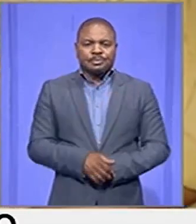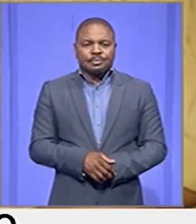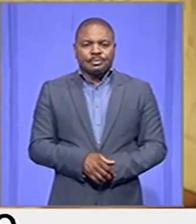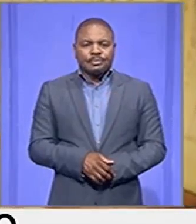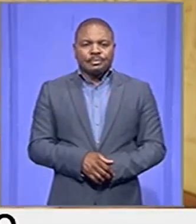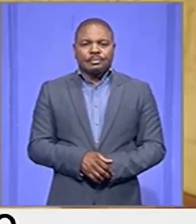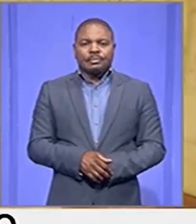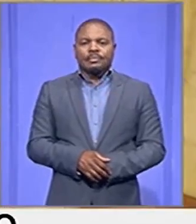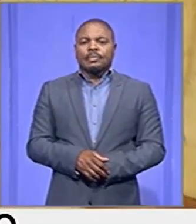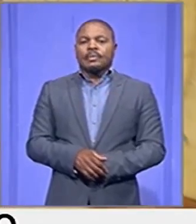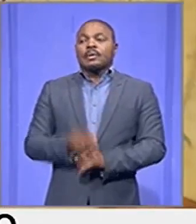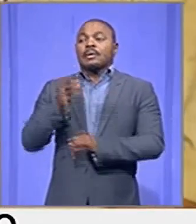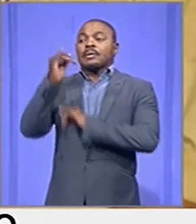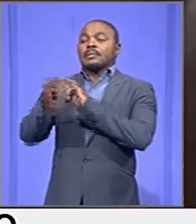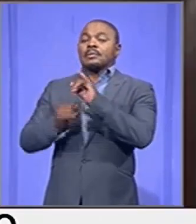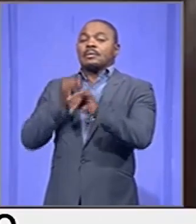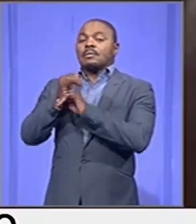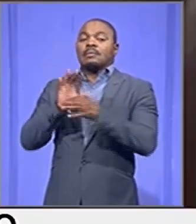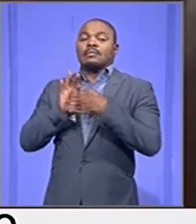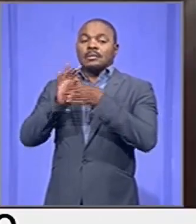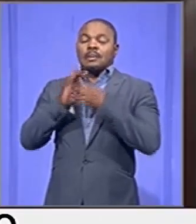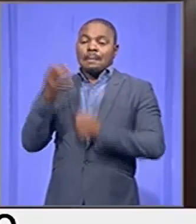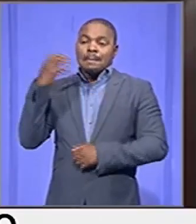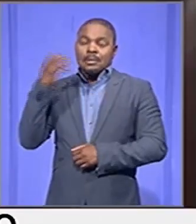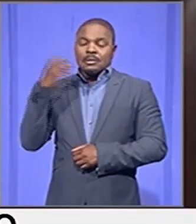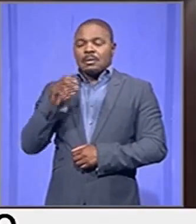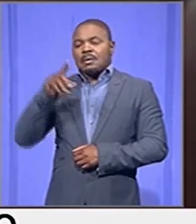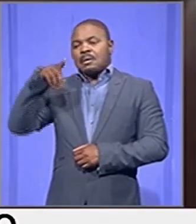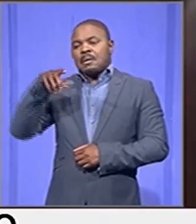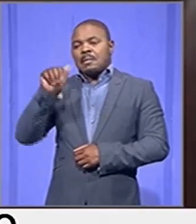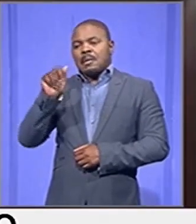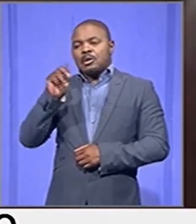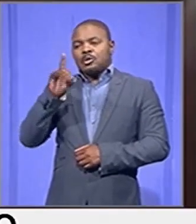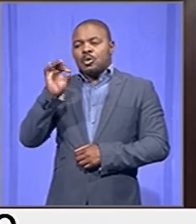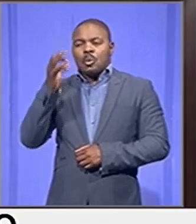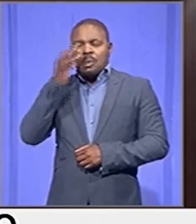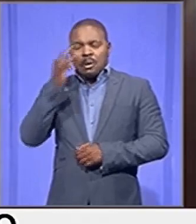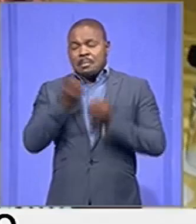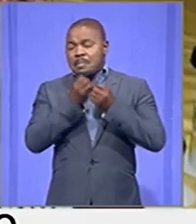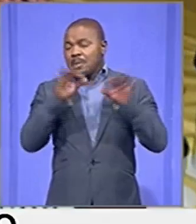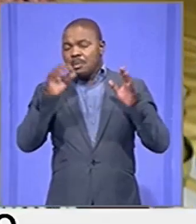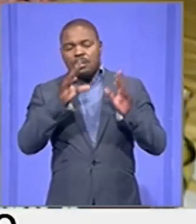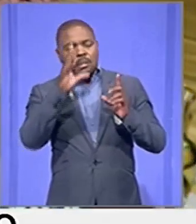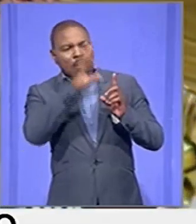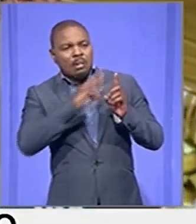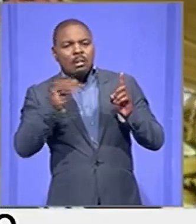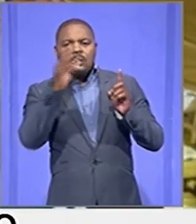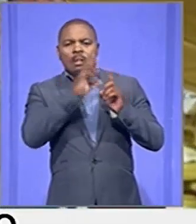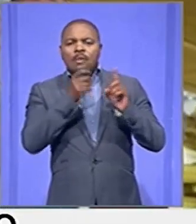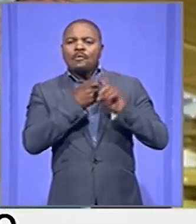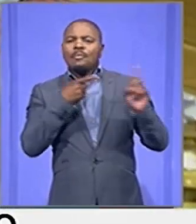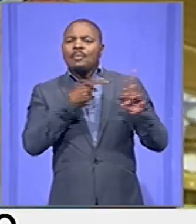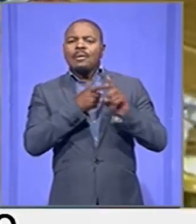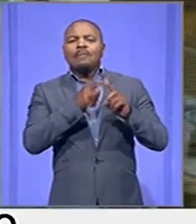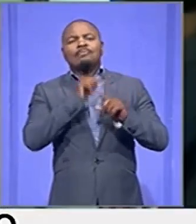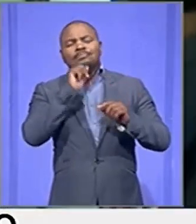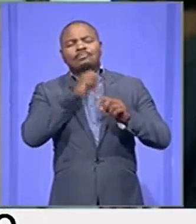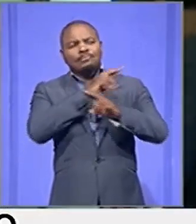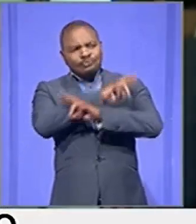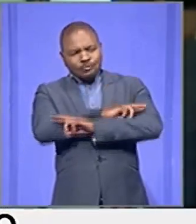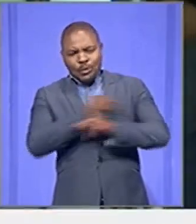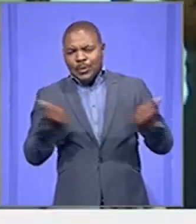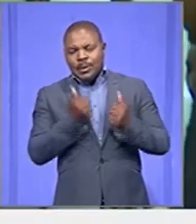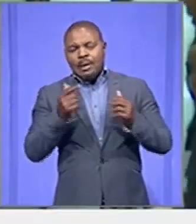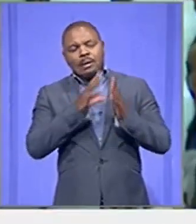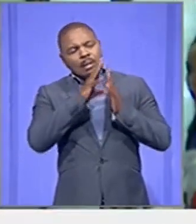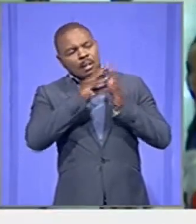dikamano tsa matjhabeng na le diphando le re ba bangata ba nentse ba ithuta tse ngata ho yena le ha ana se a beile mesha fatshe. He came